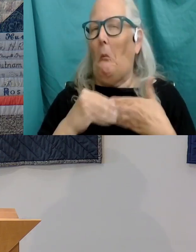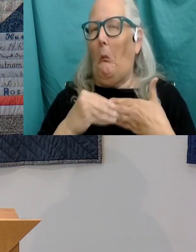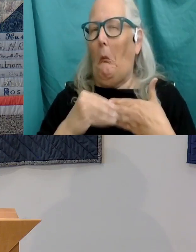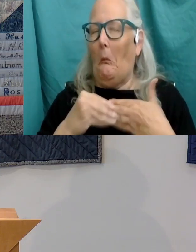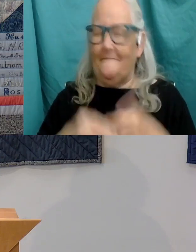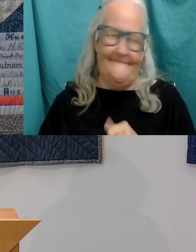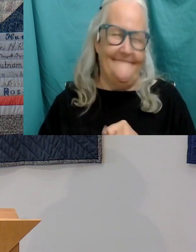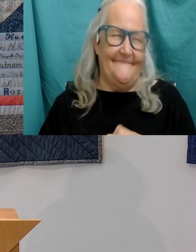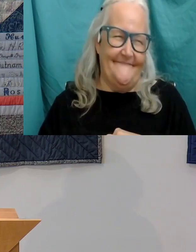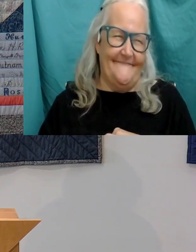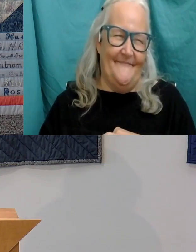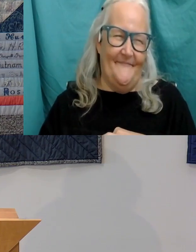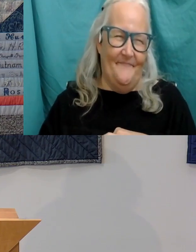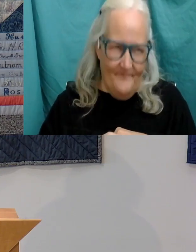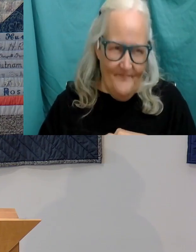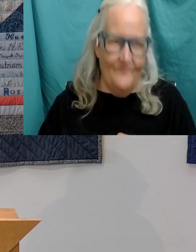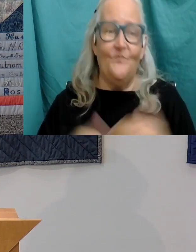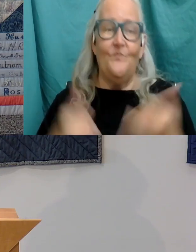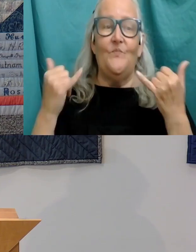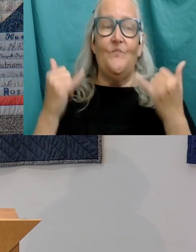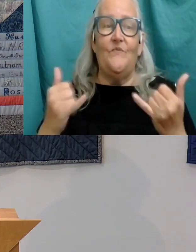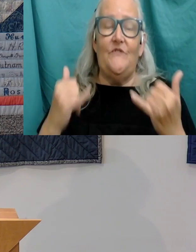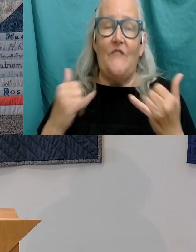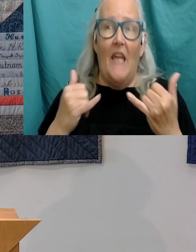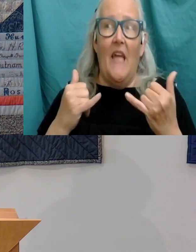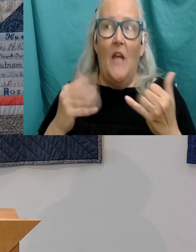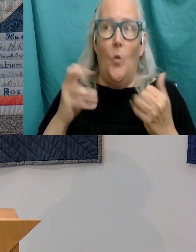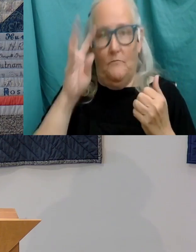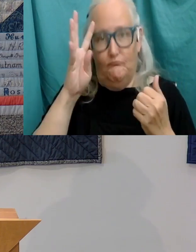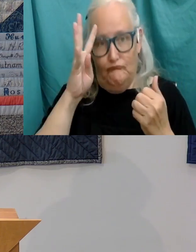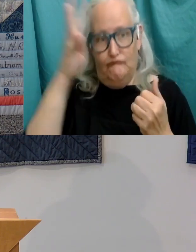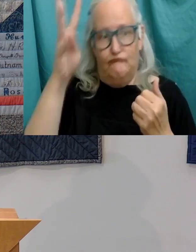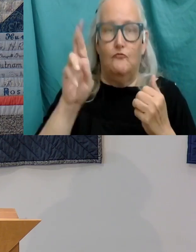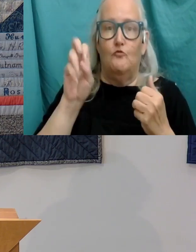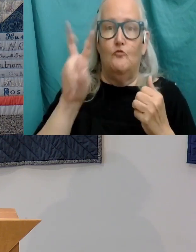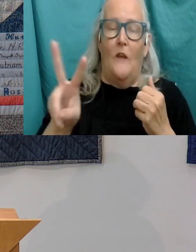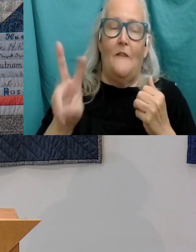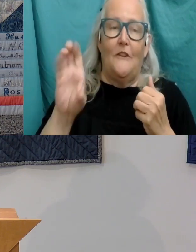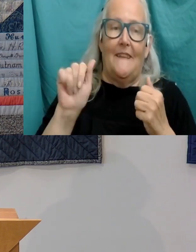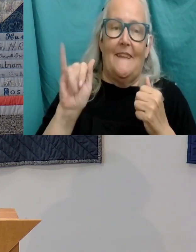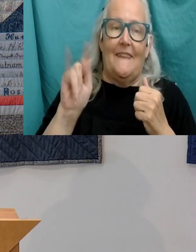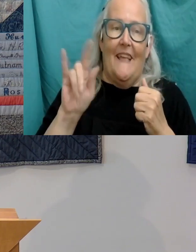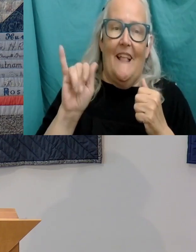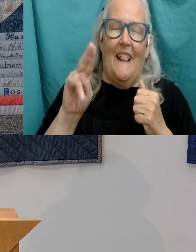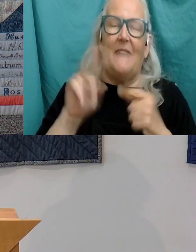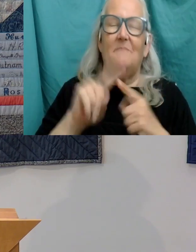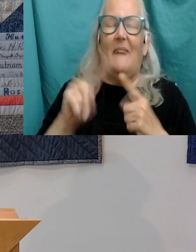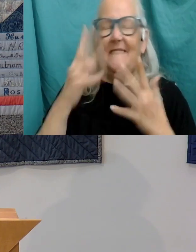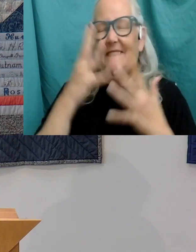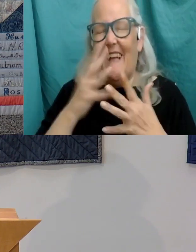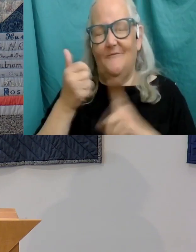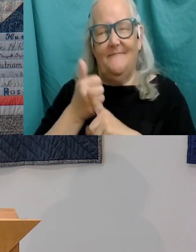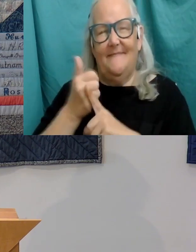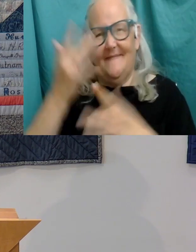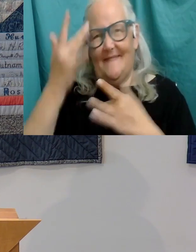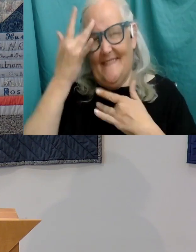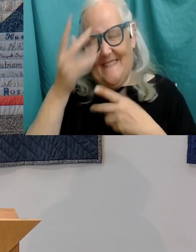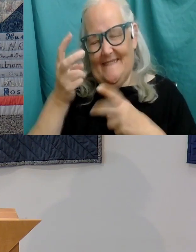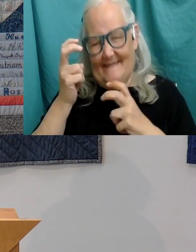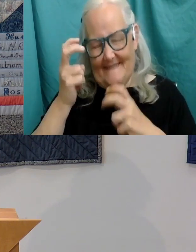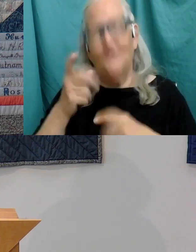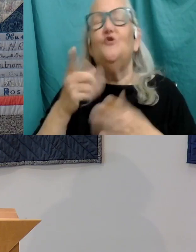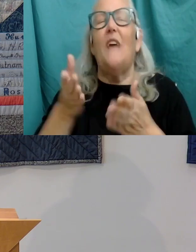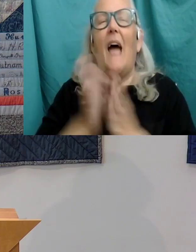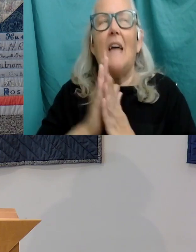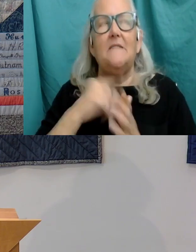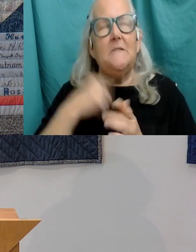Today's service was created by Reverend Caitlin, who is unfortunately homesick. She asked us to consider what we can learn from the pirates in